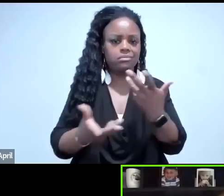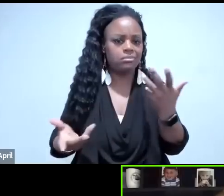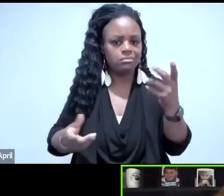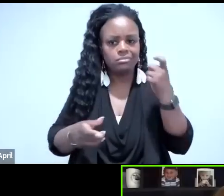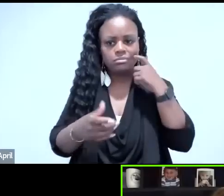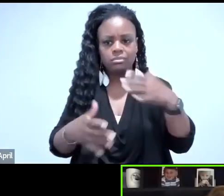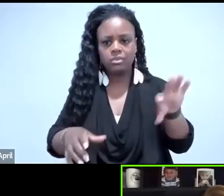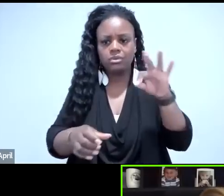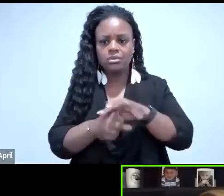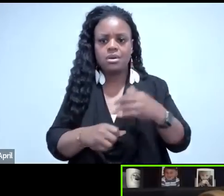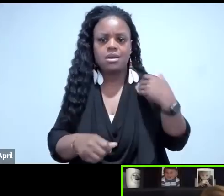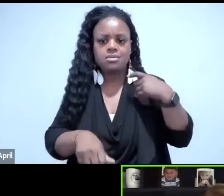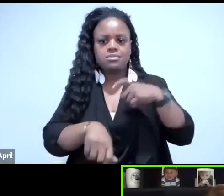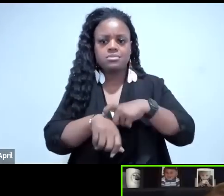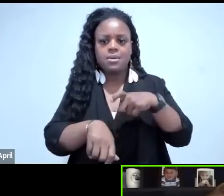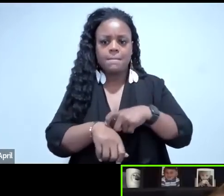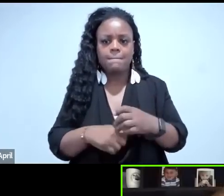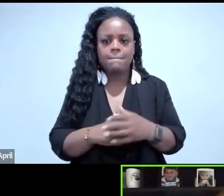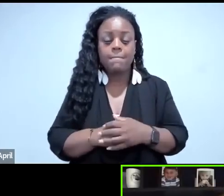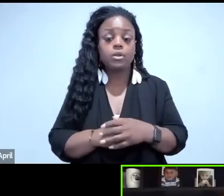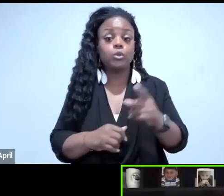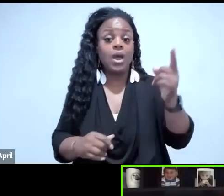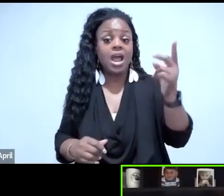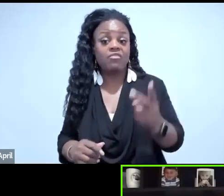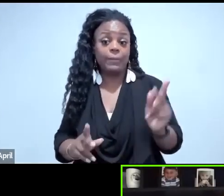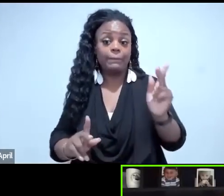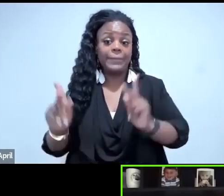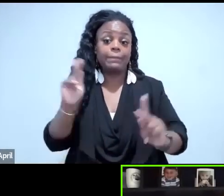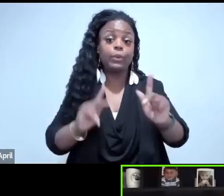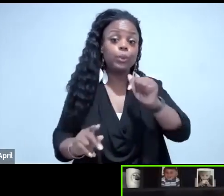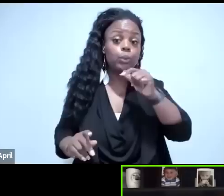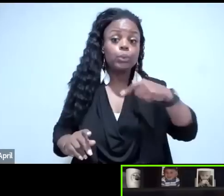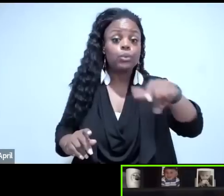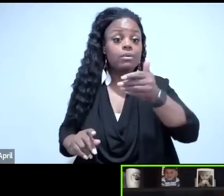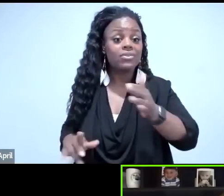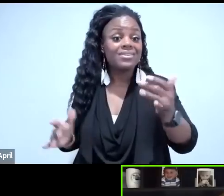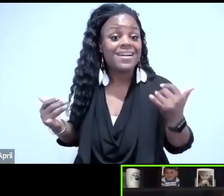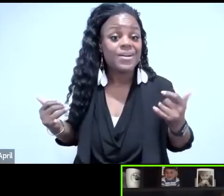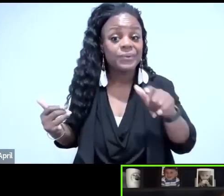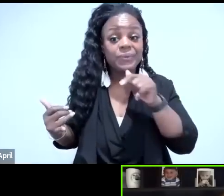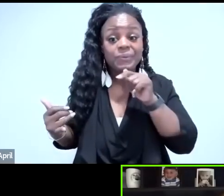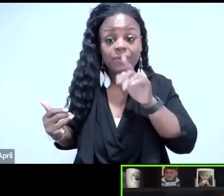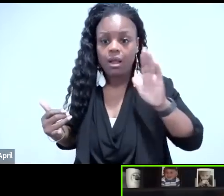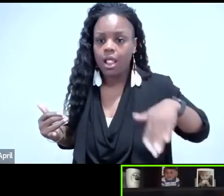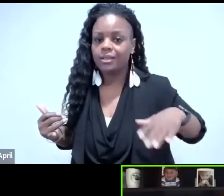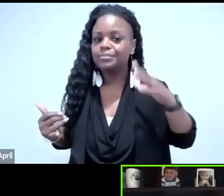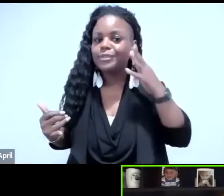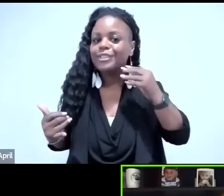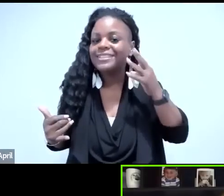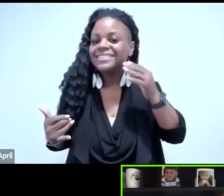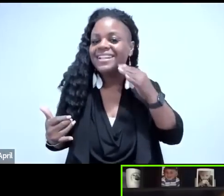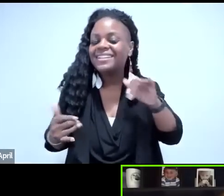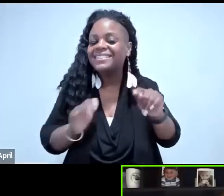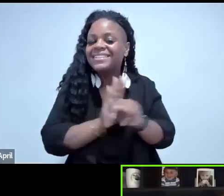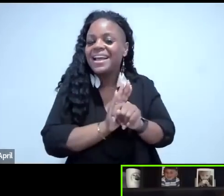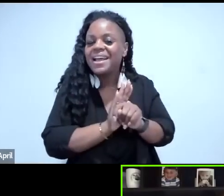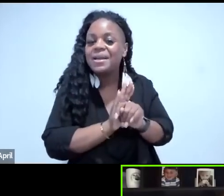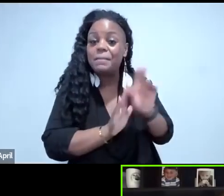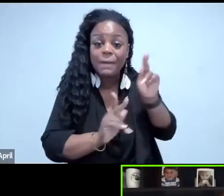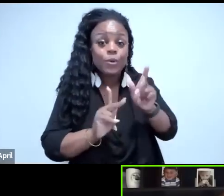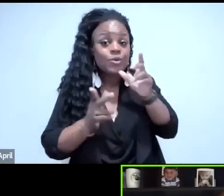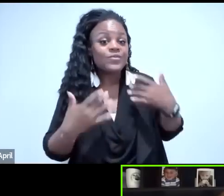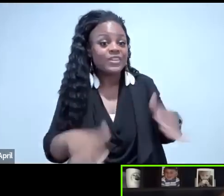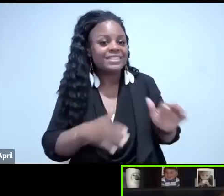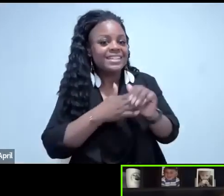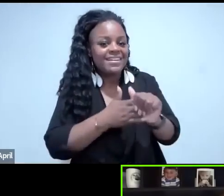before. And these are mostly the people who are leading this campaign. And what's different now is that we have extraordinary energy